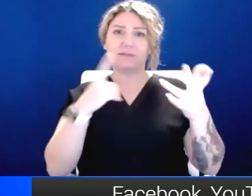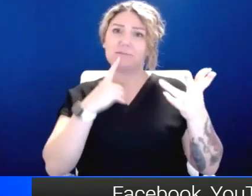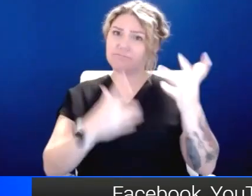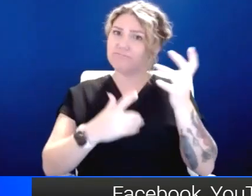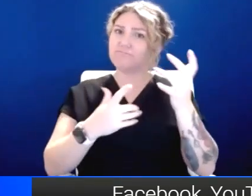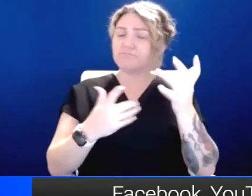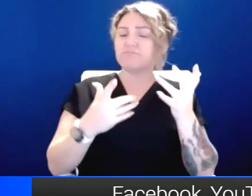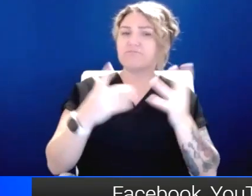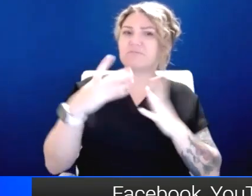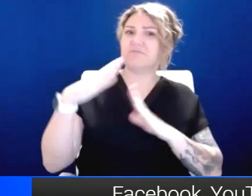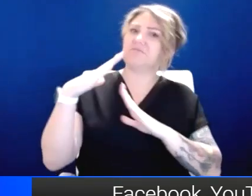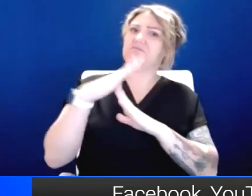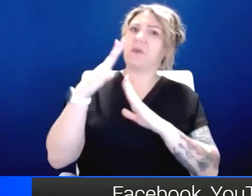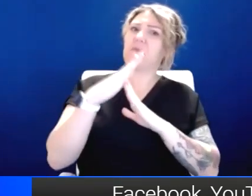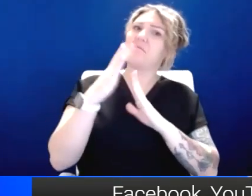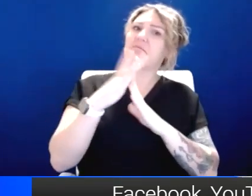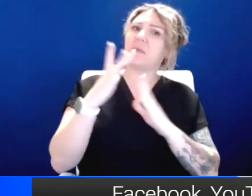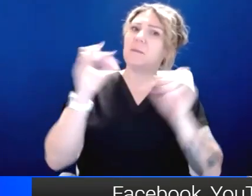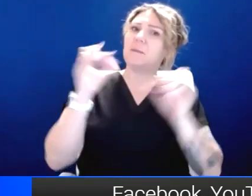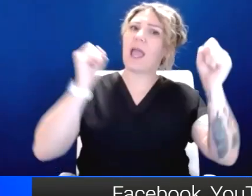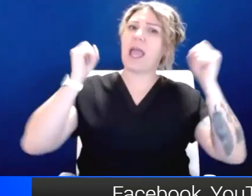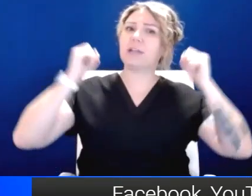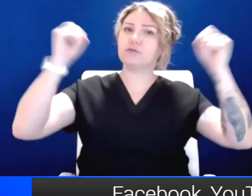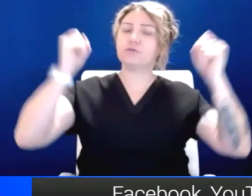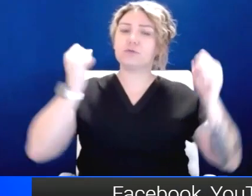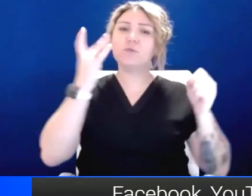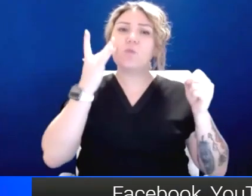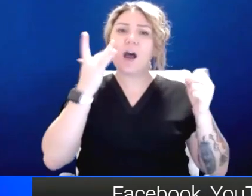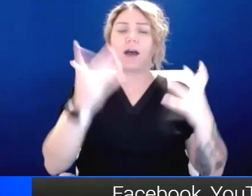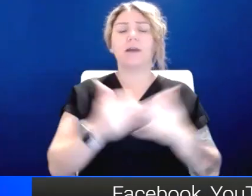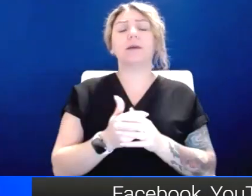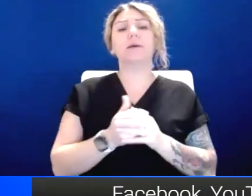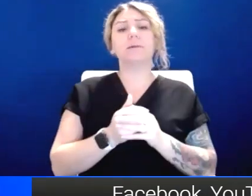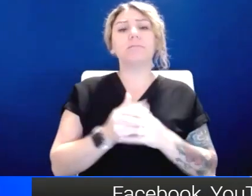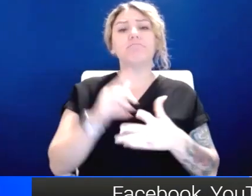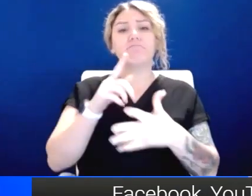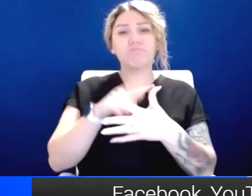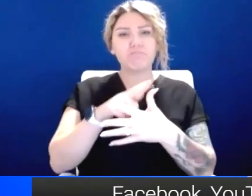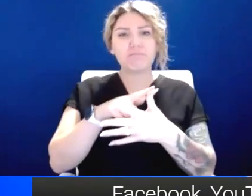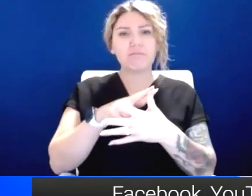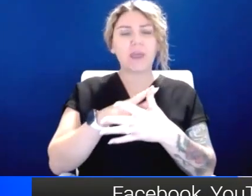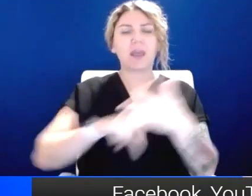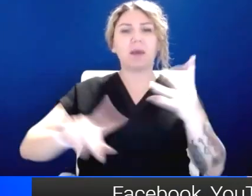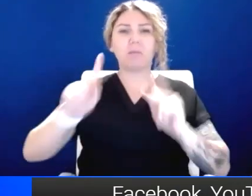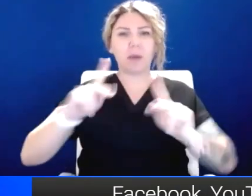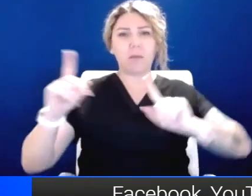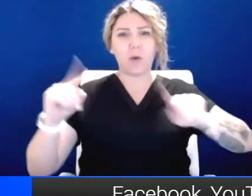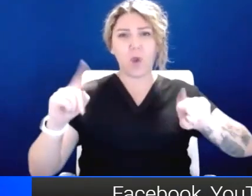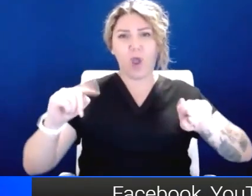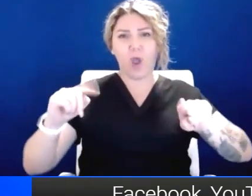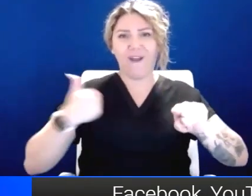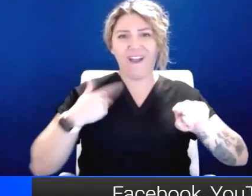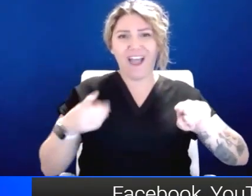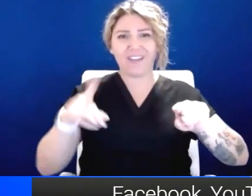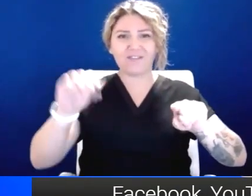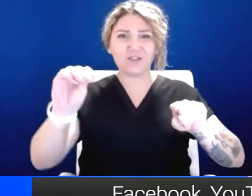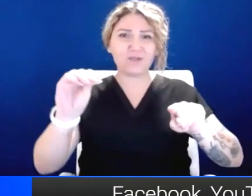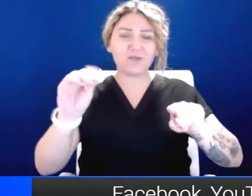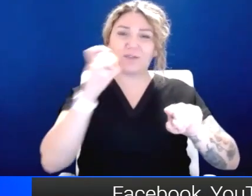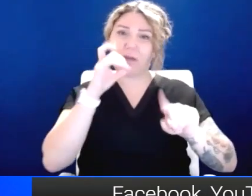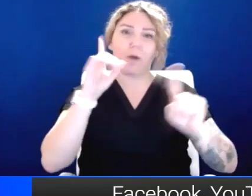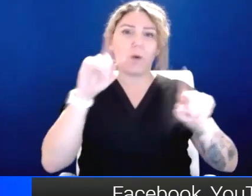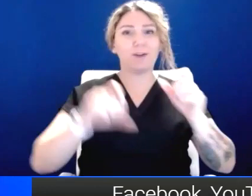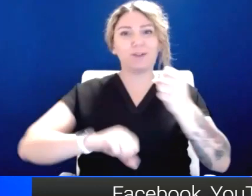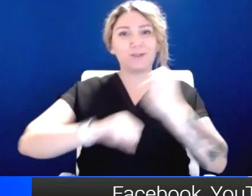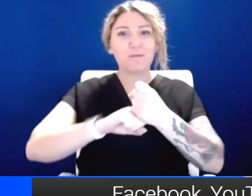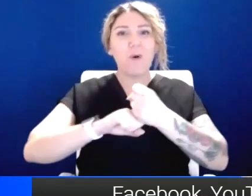of many reasons. One is that patients who go there have Parkinson's, so it is not like they're going to a support group, they're going to an